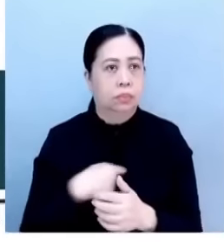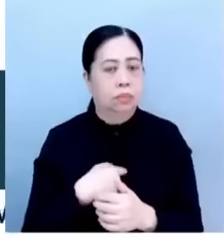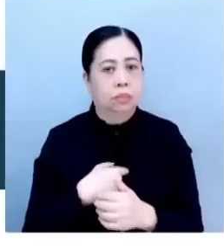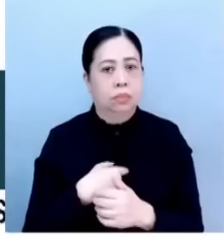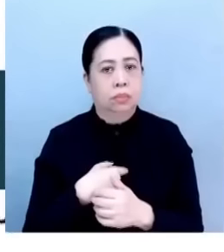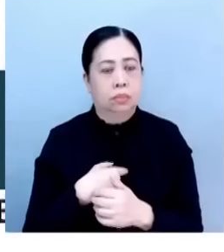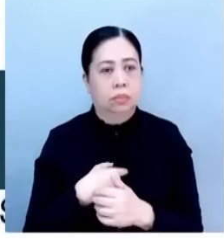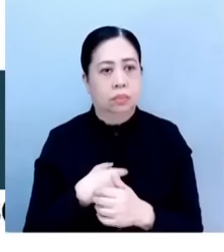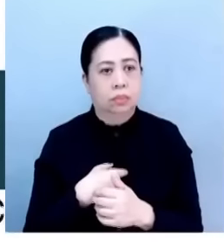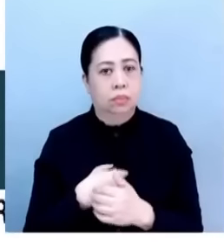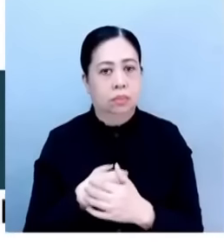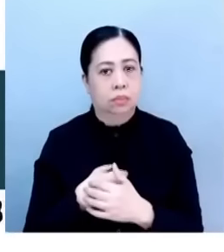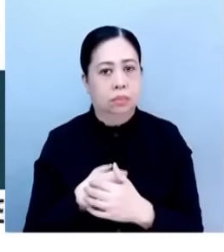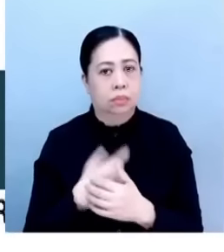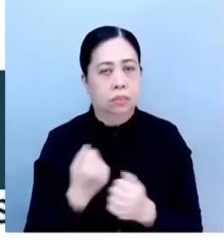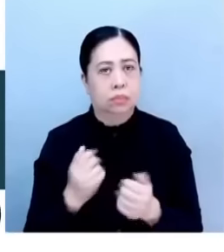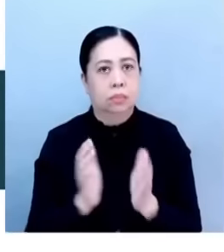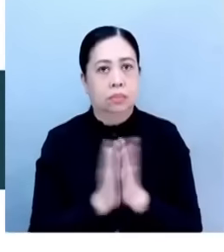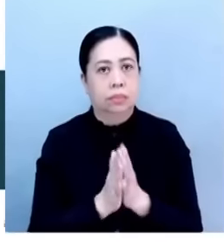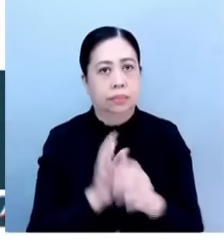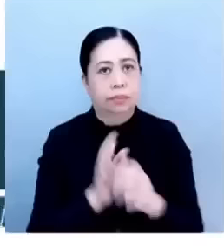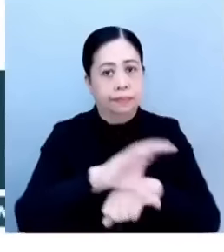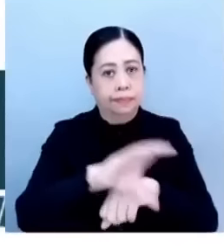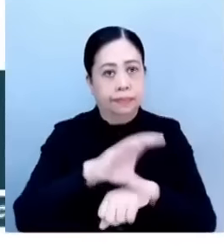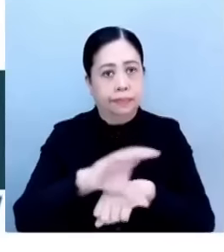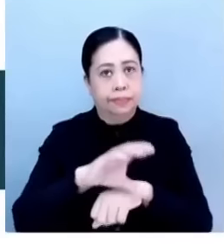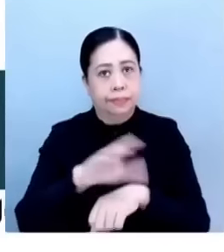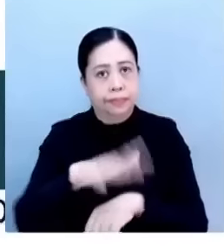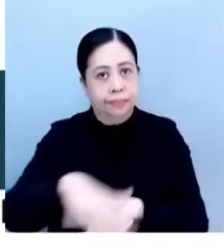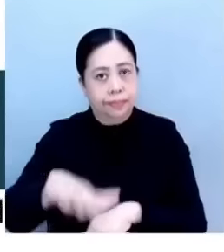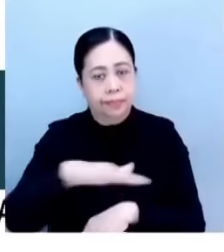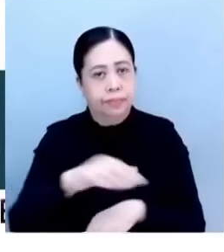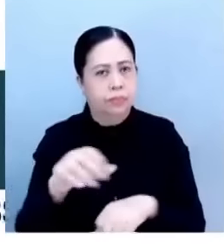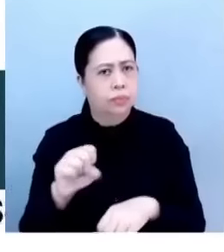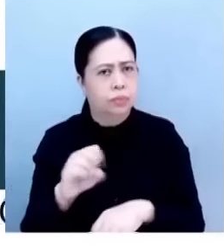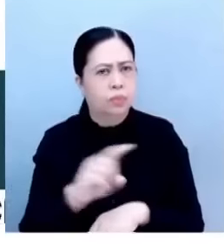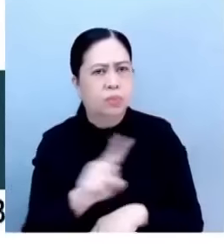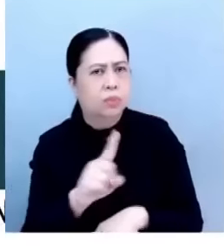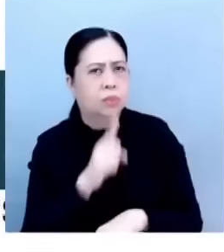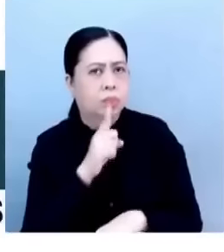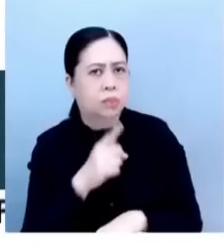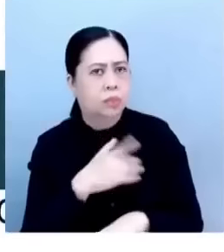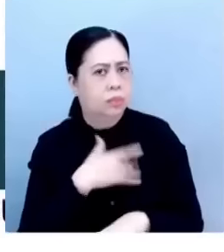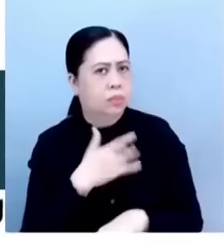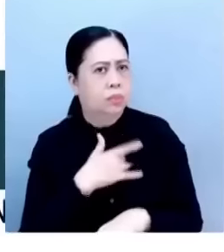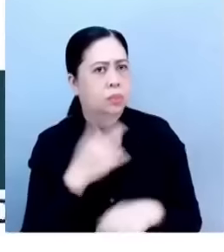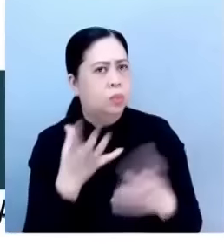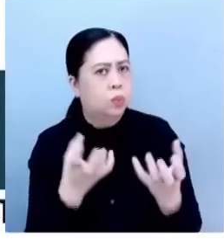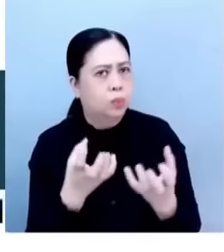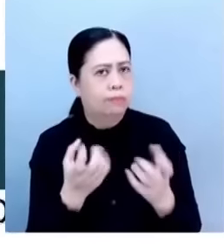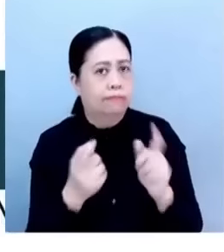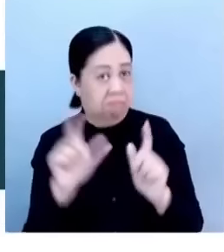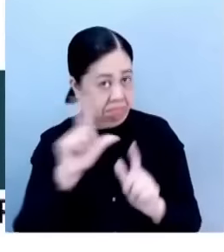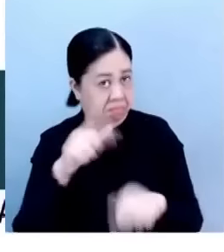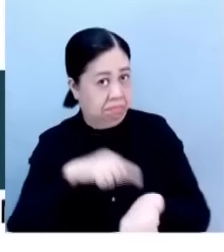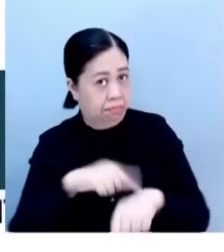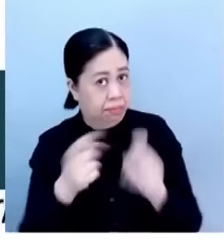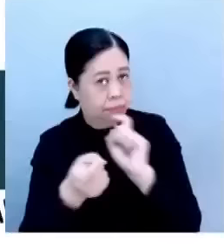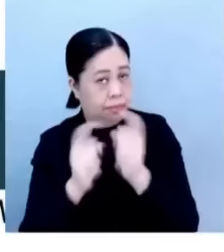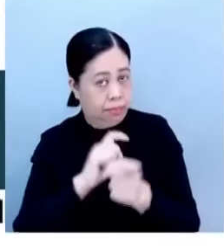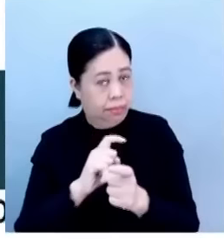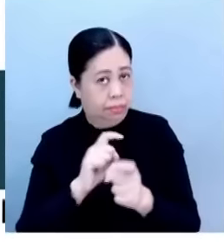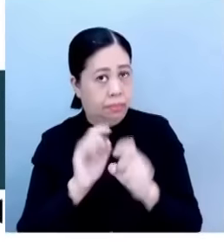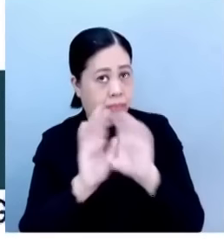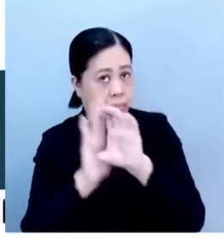we are conducting consultations on the ground para malaman ano talaga yung gustong palitan. Napapanahon ba ang pagpapalit ng